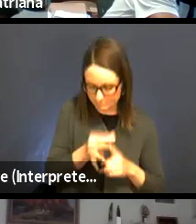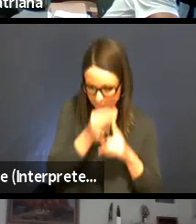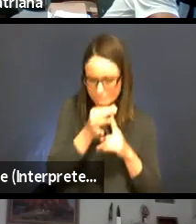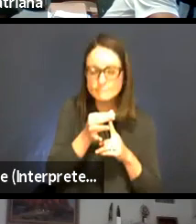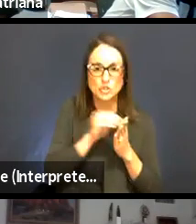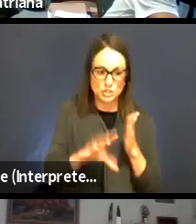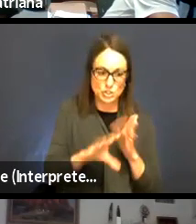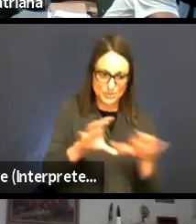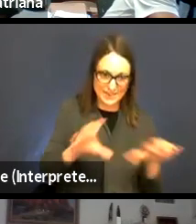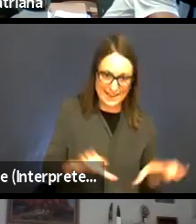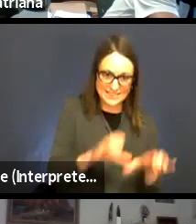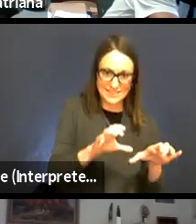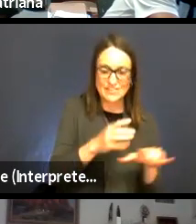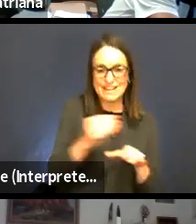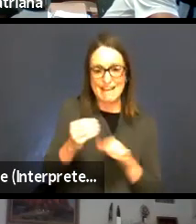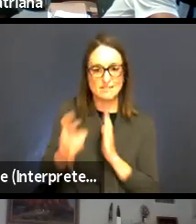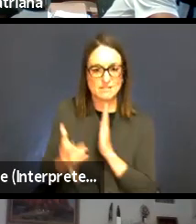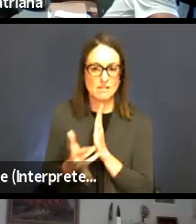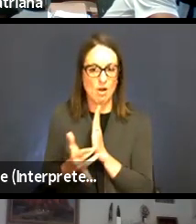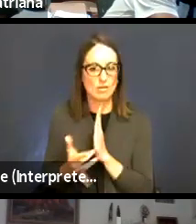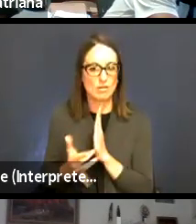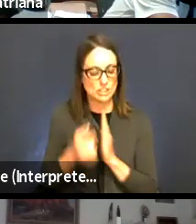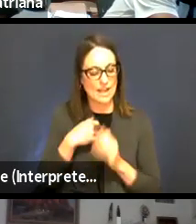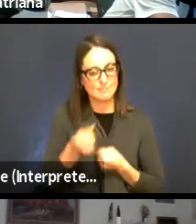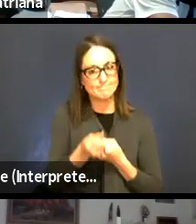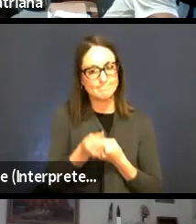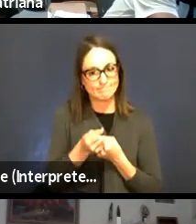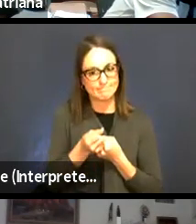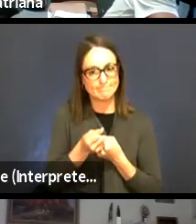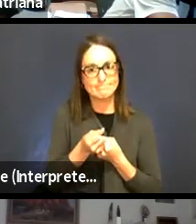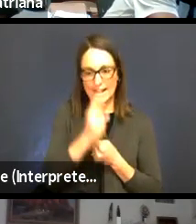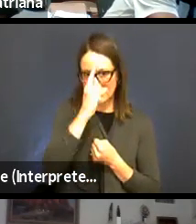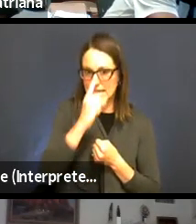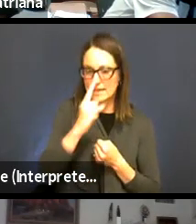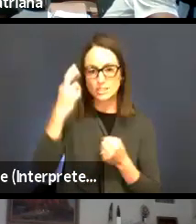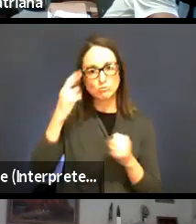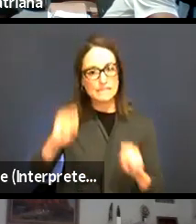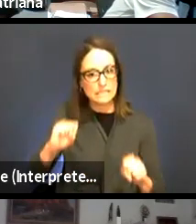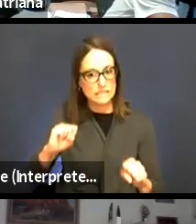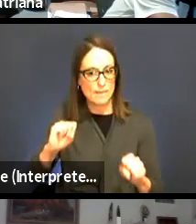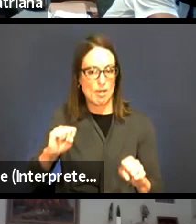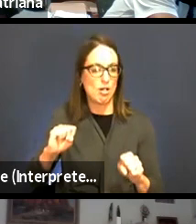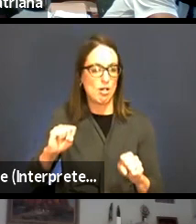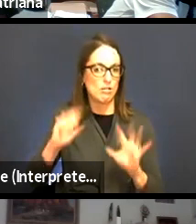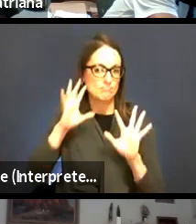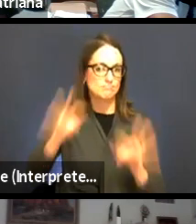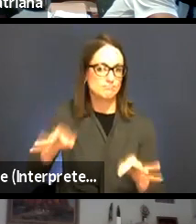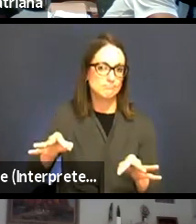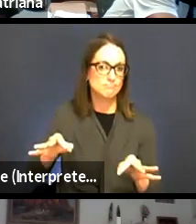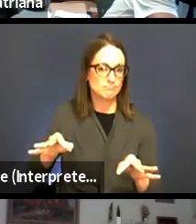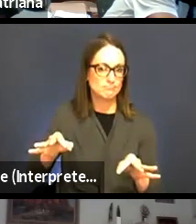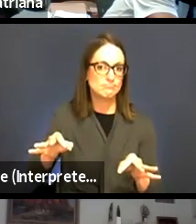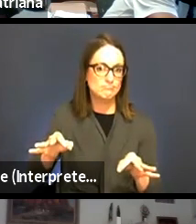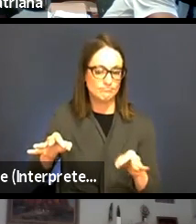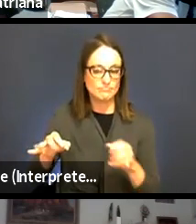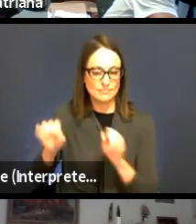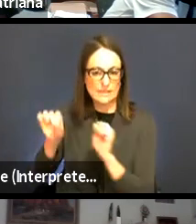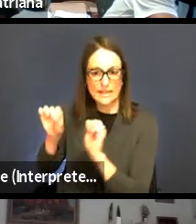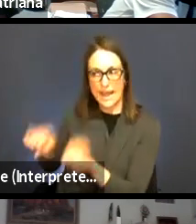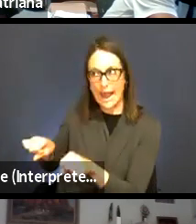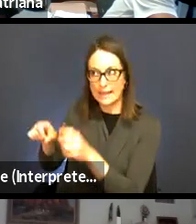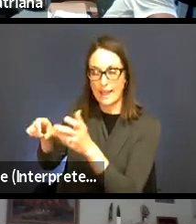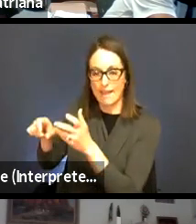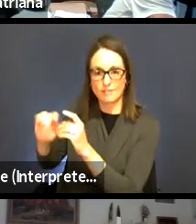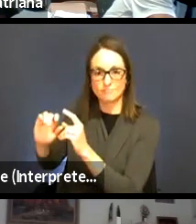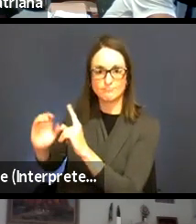technology fee. I think that's a reasonable justification that we can speak to students about in terms of UNC